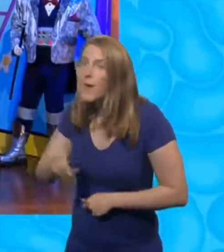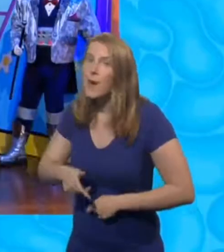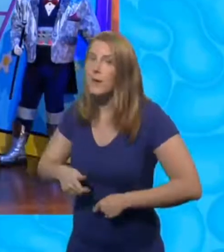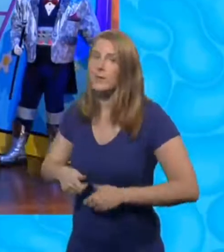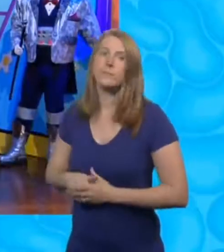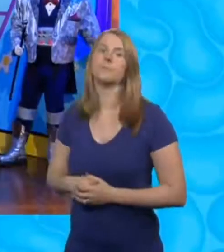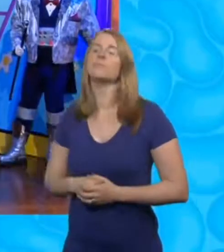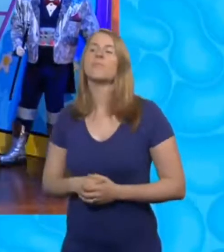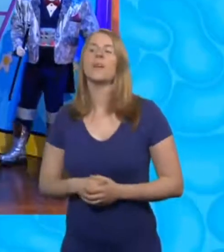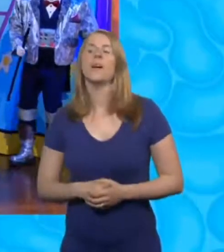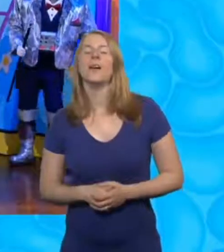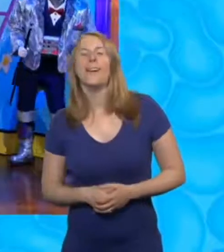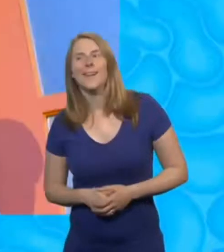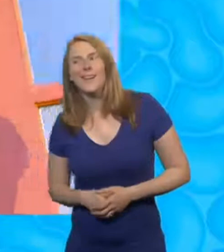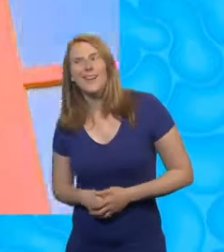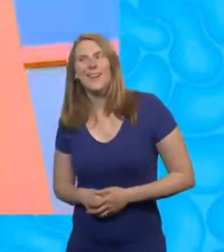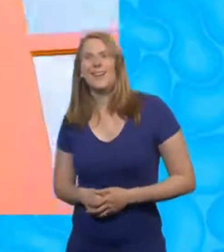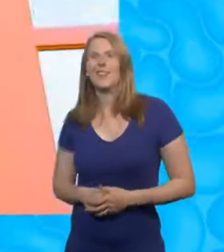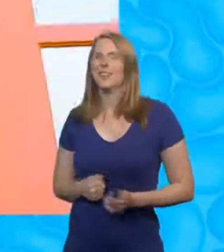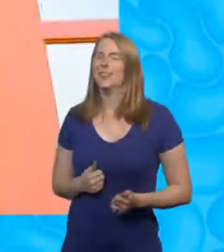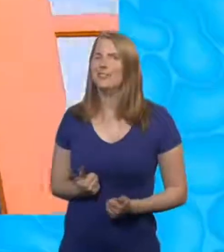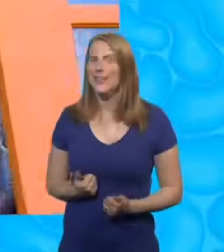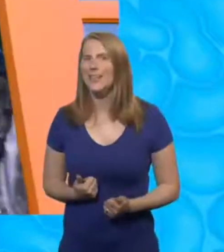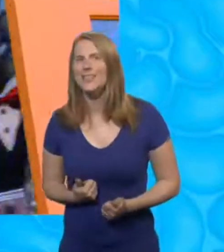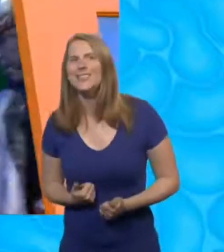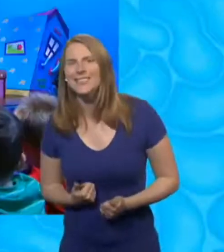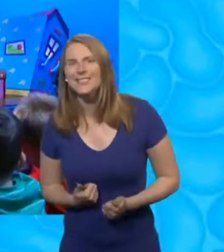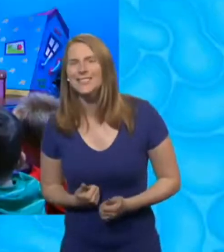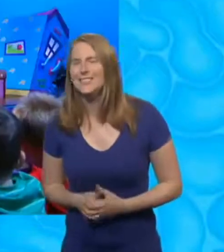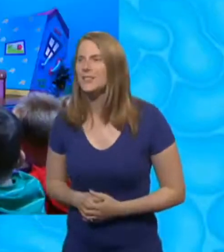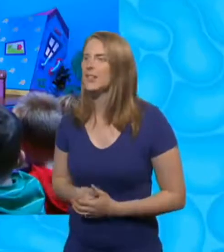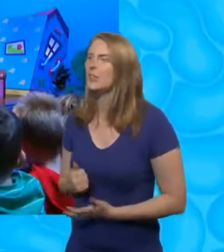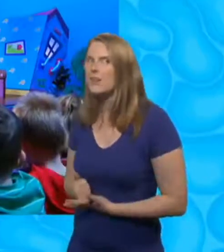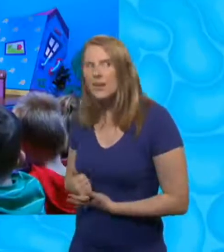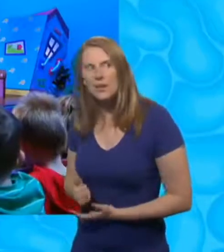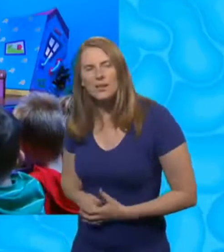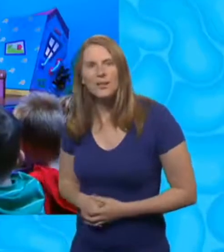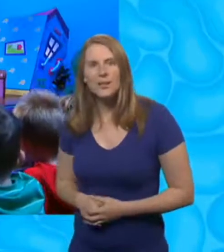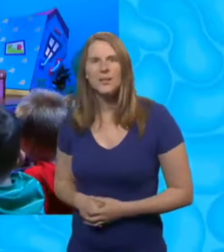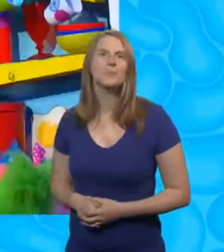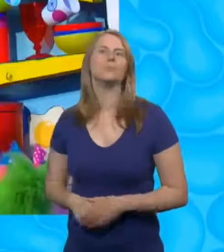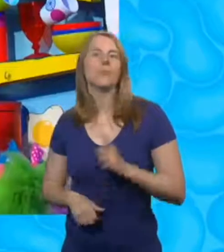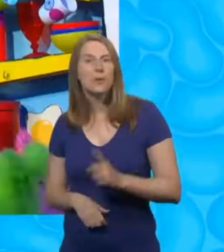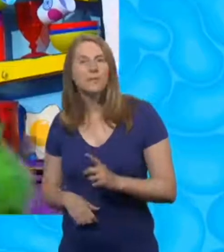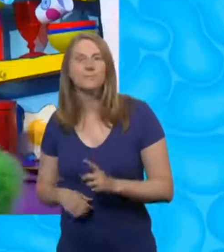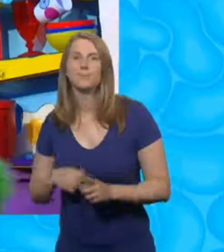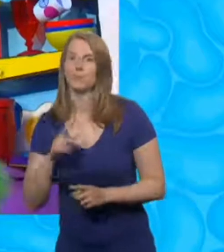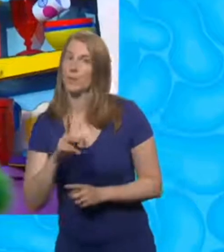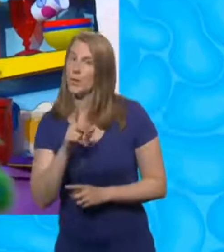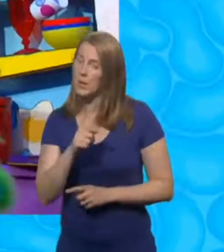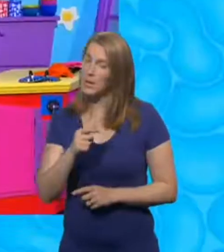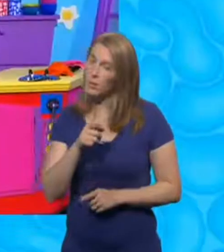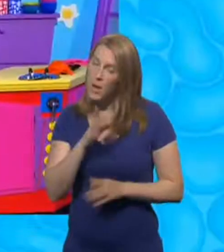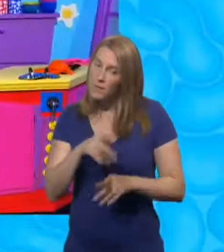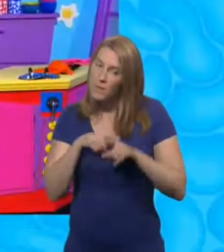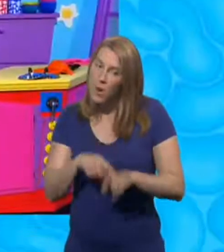you? Yeah, yes, all right, sir. Good luck. Oh, great. Right, Little Monster. Now, this can only go one